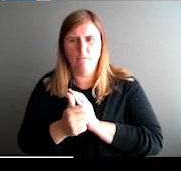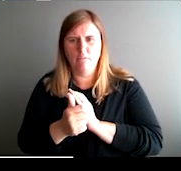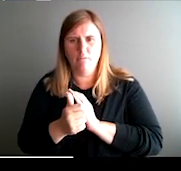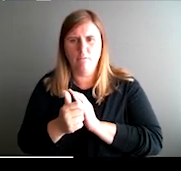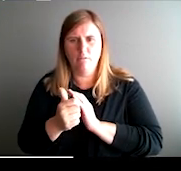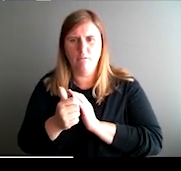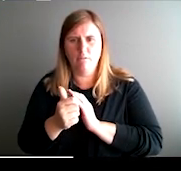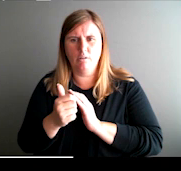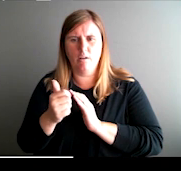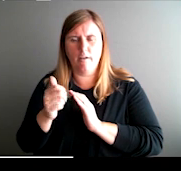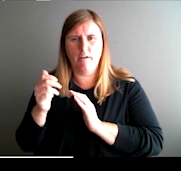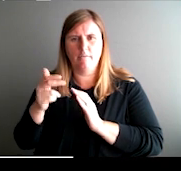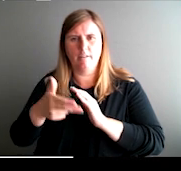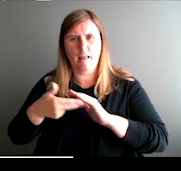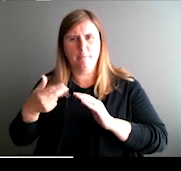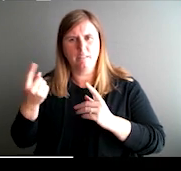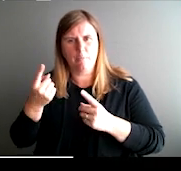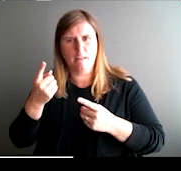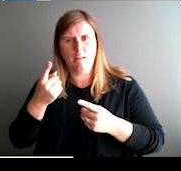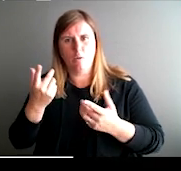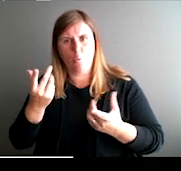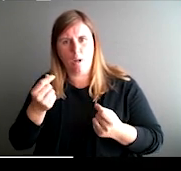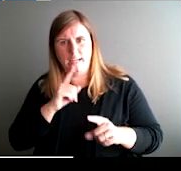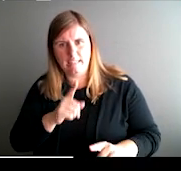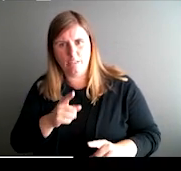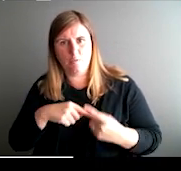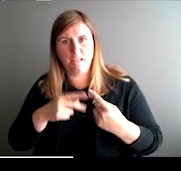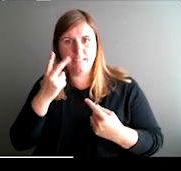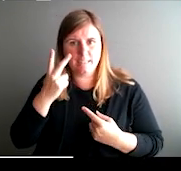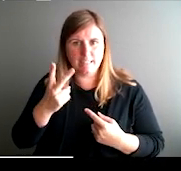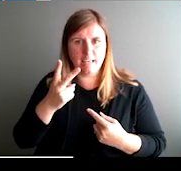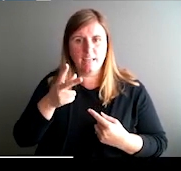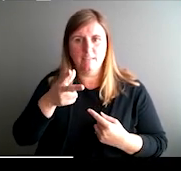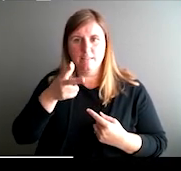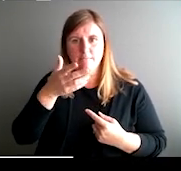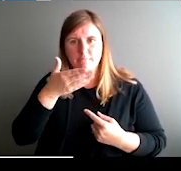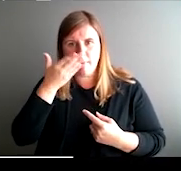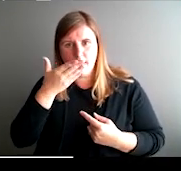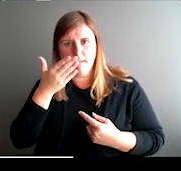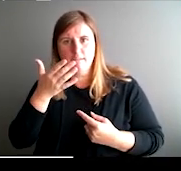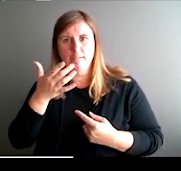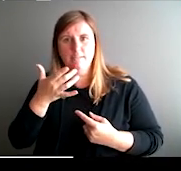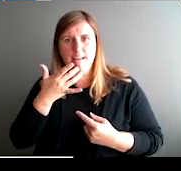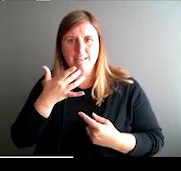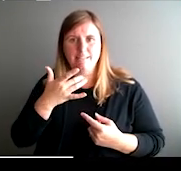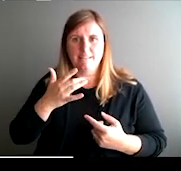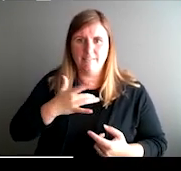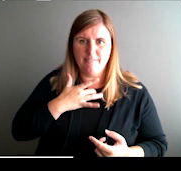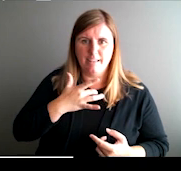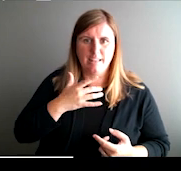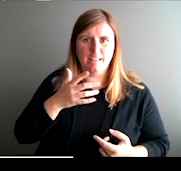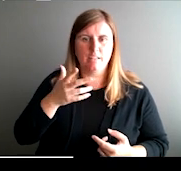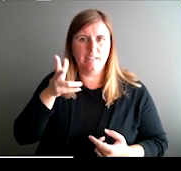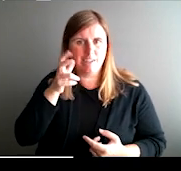what something is when they see it, hear it, smell it, taste it, feel it, whatever it may be.